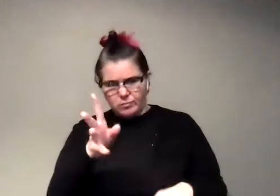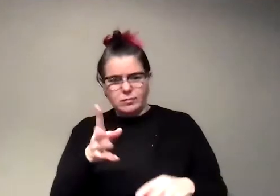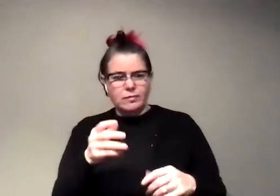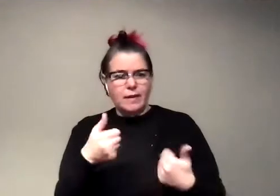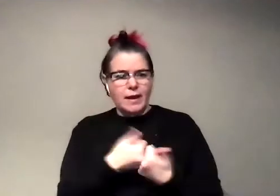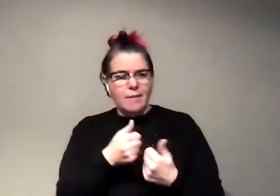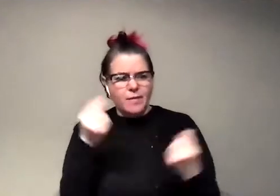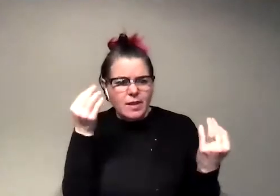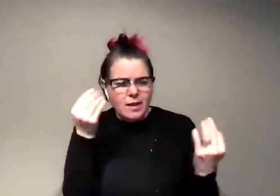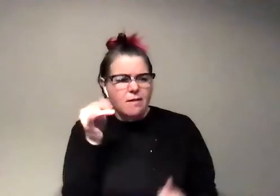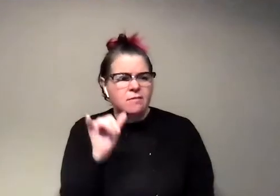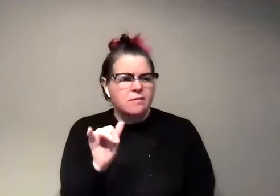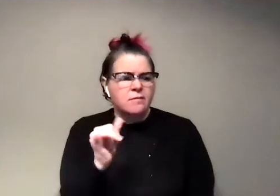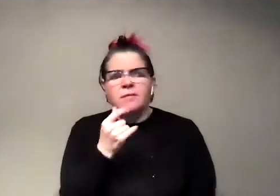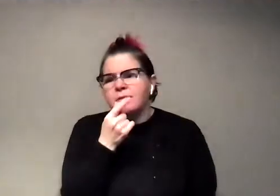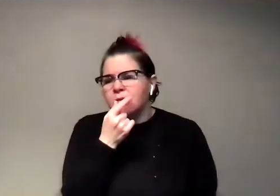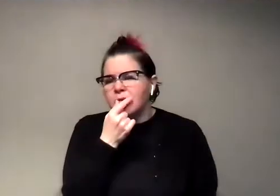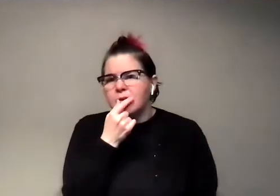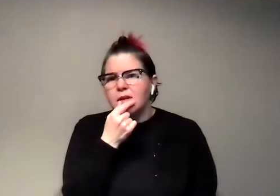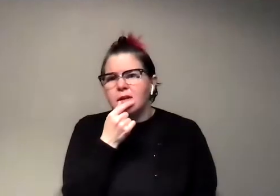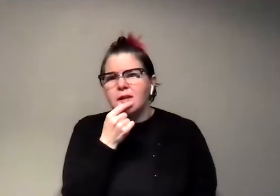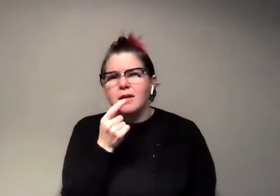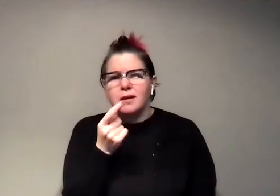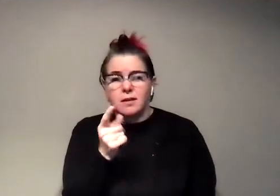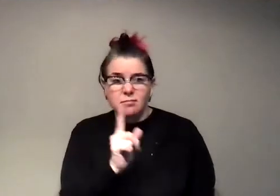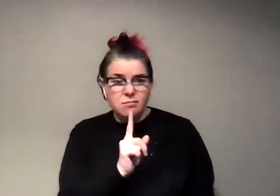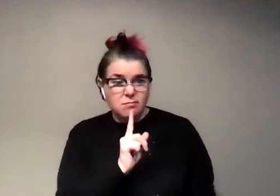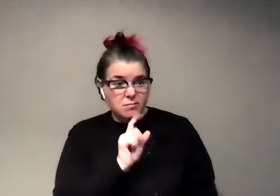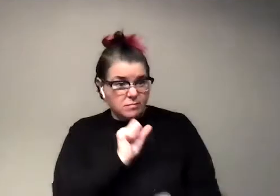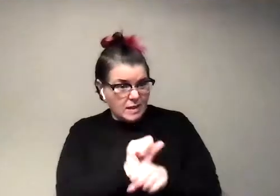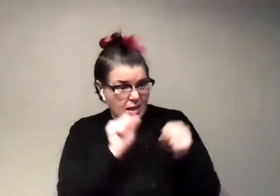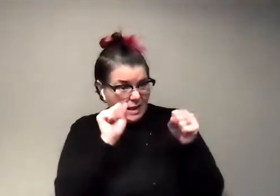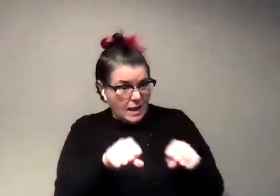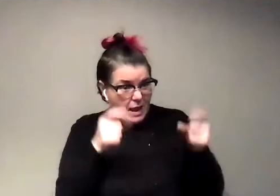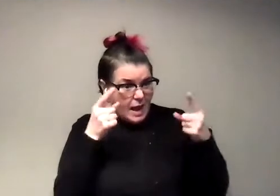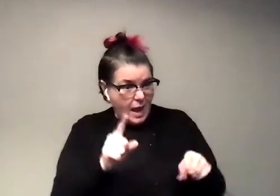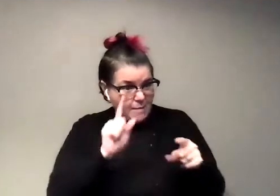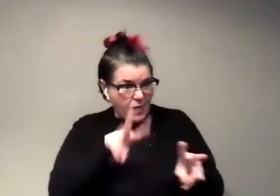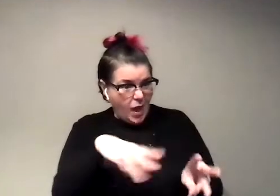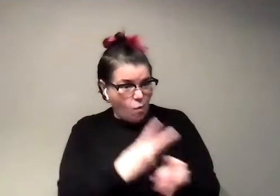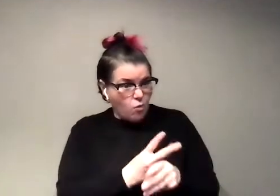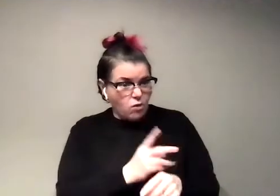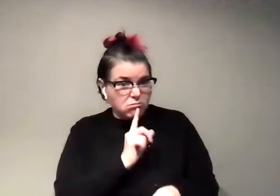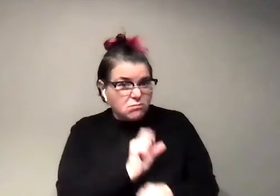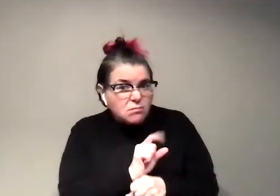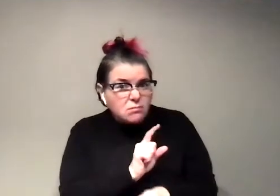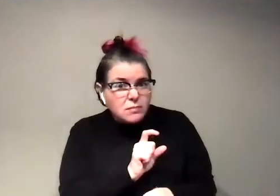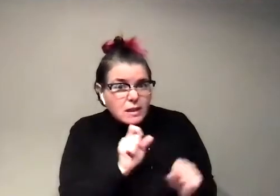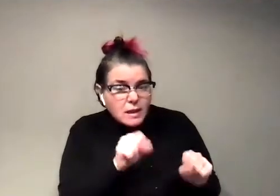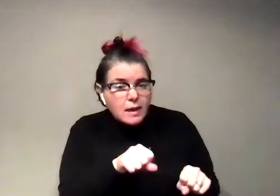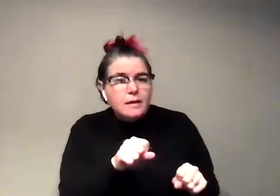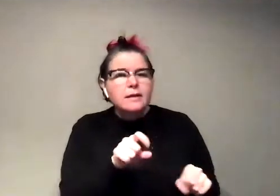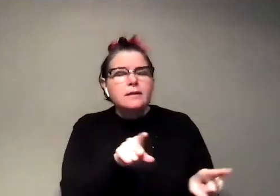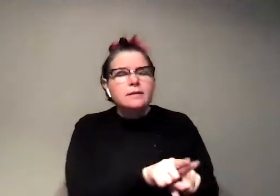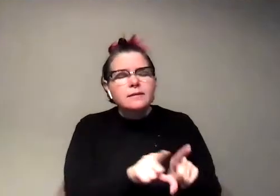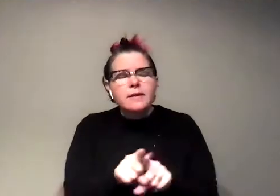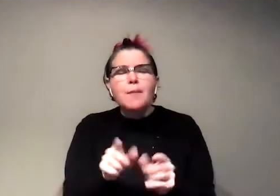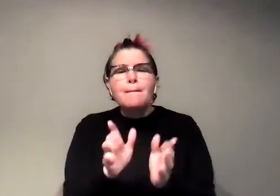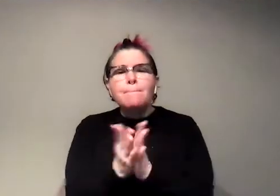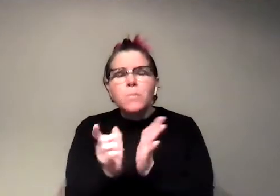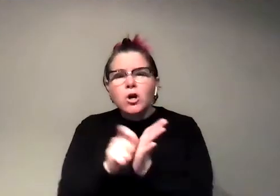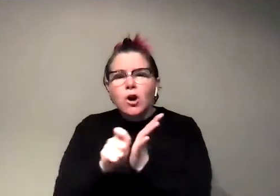about like a plausibility of in the world they created, in the same way that a book author or like a